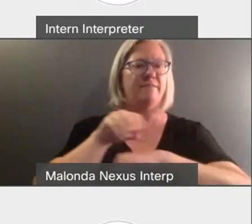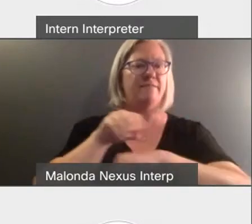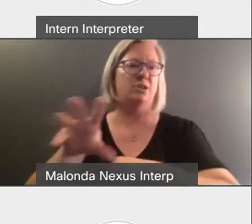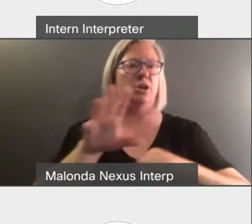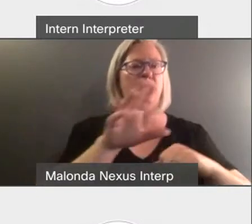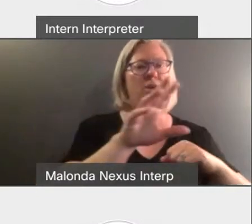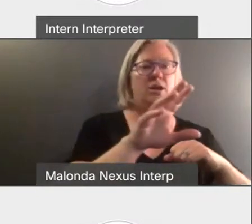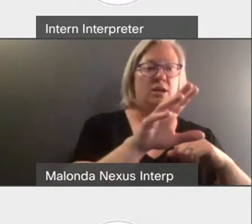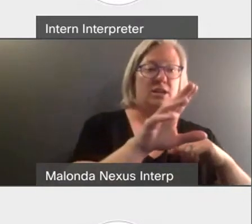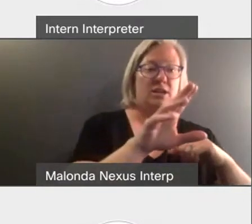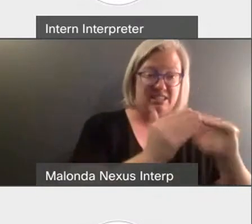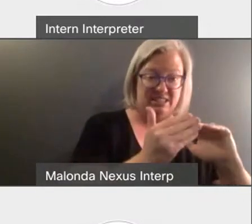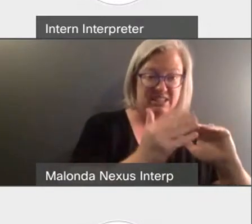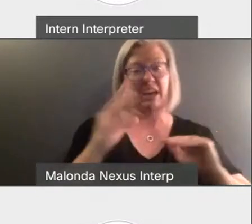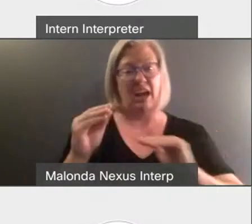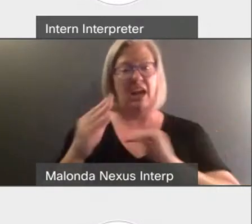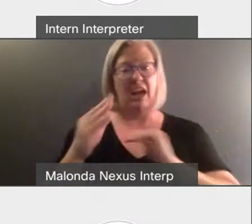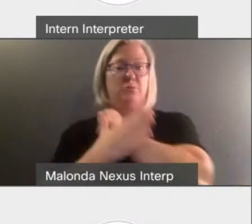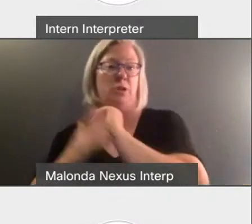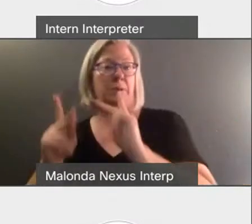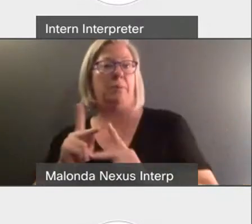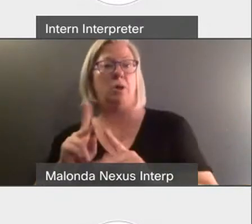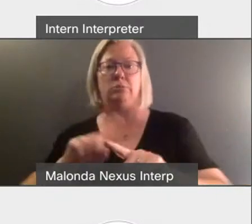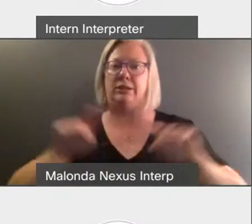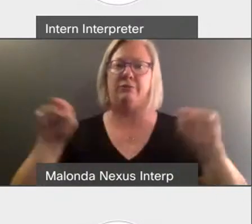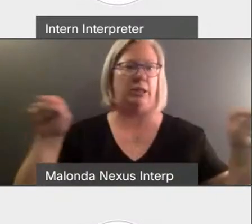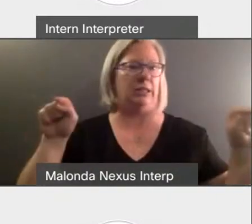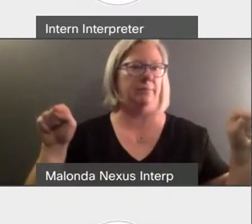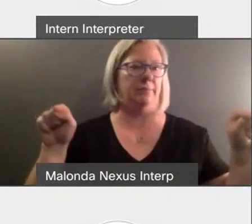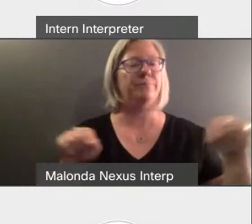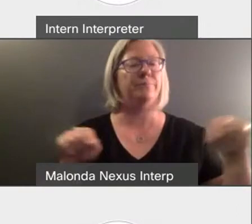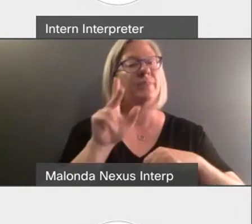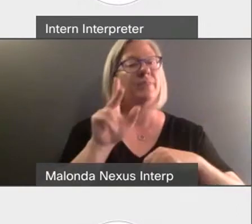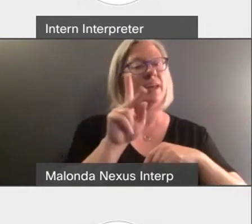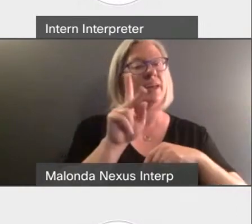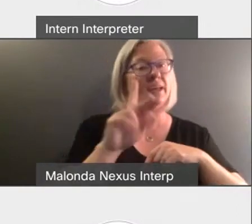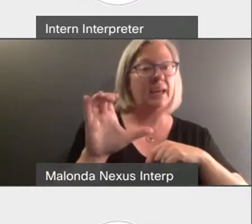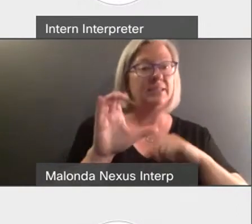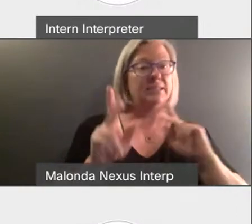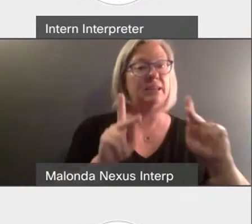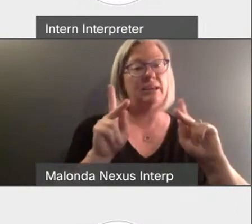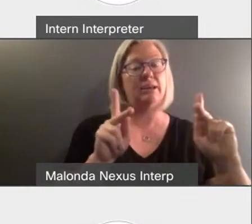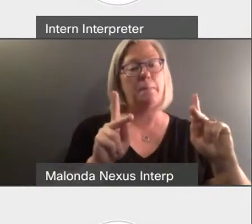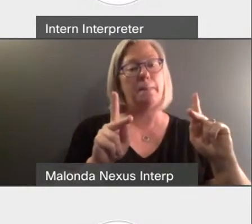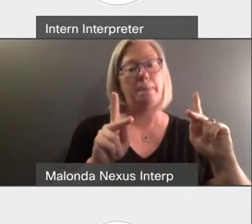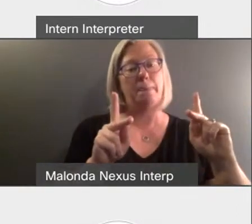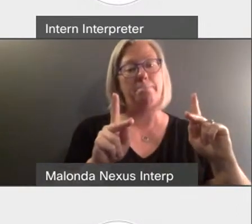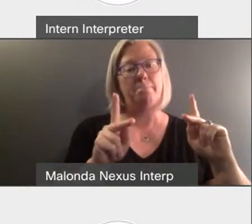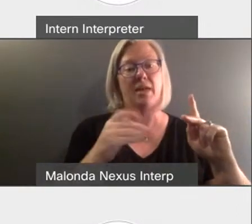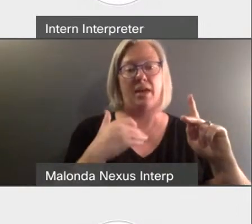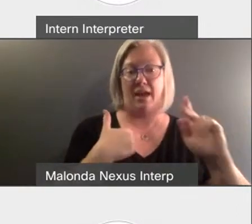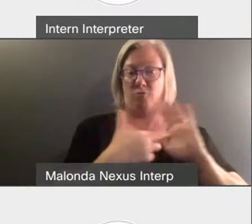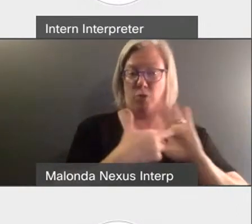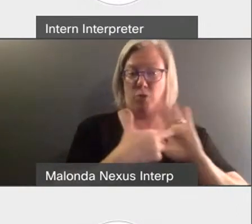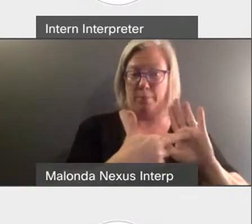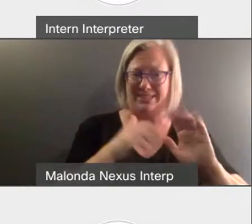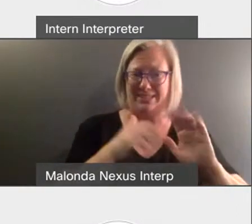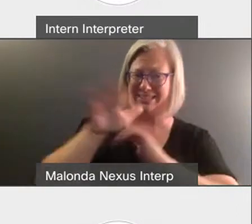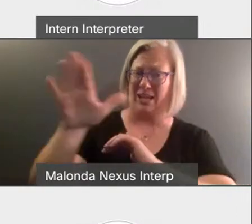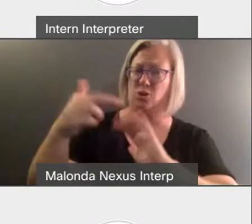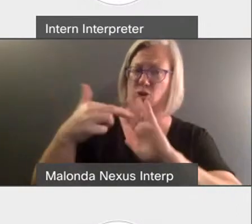totally differently. Who we in Kansas City have as a representative to send to